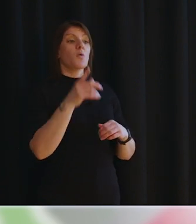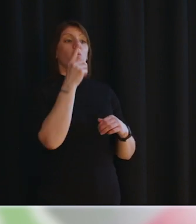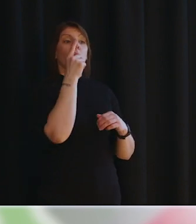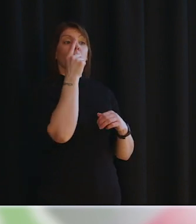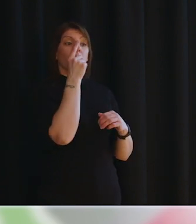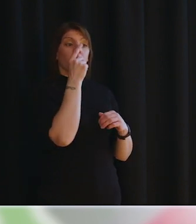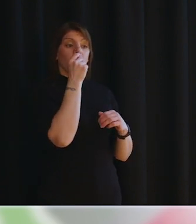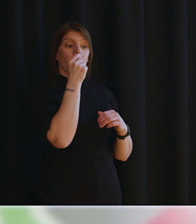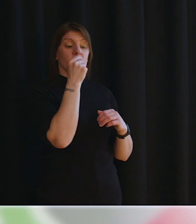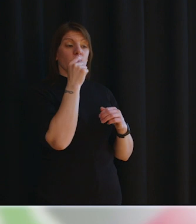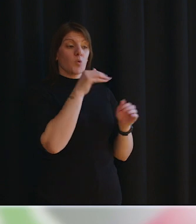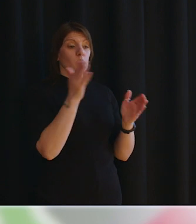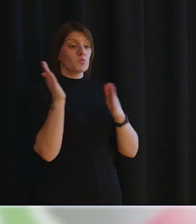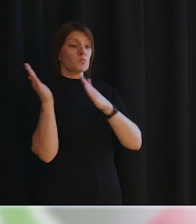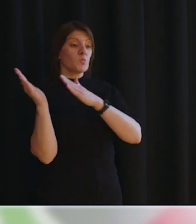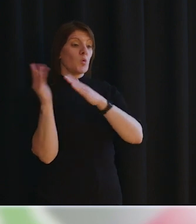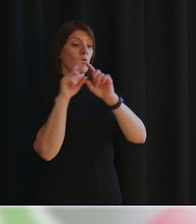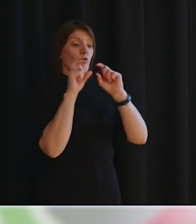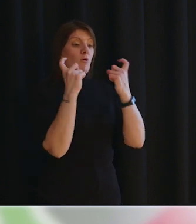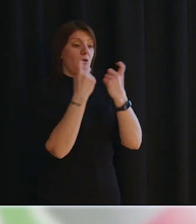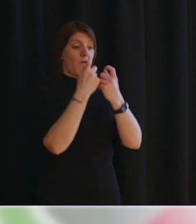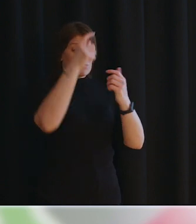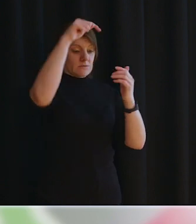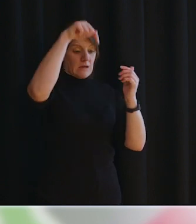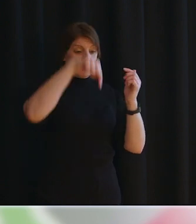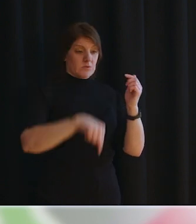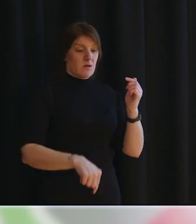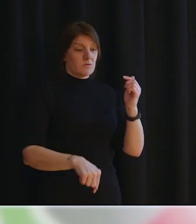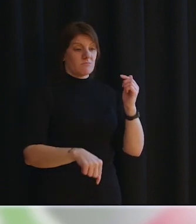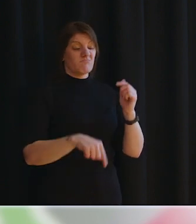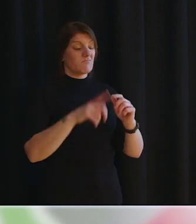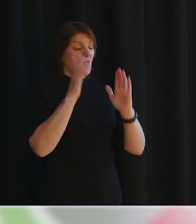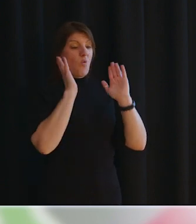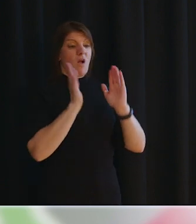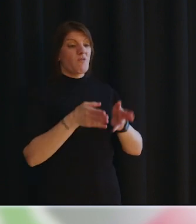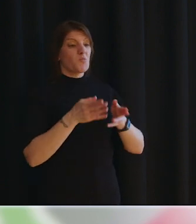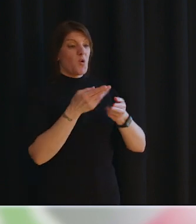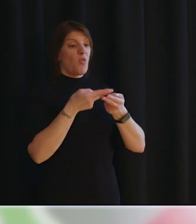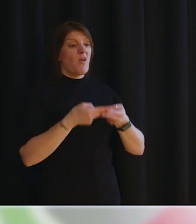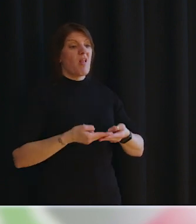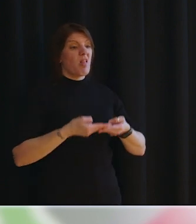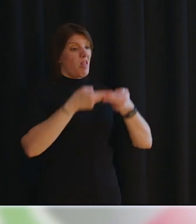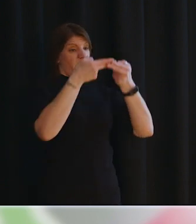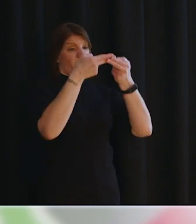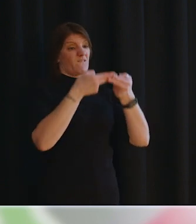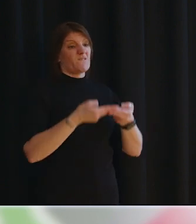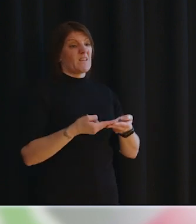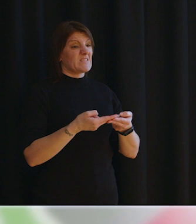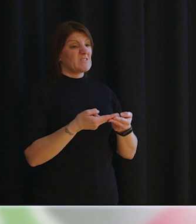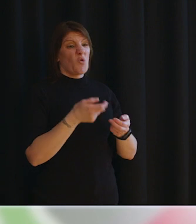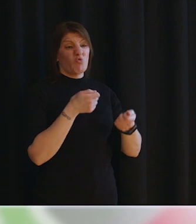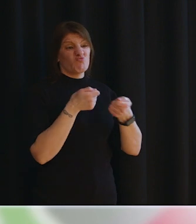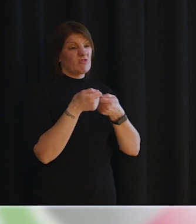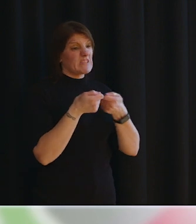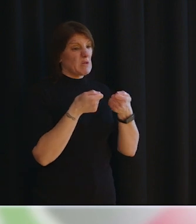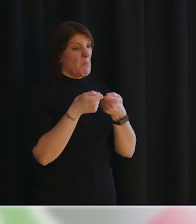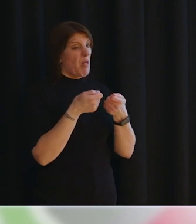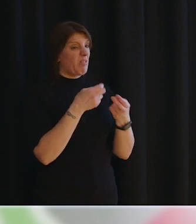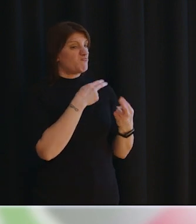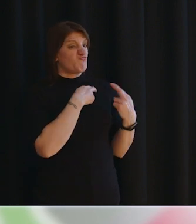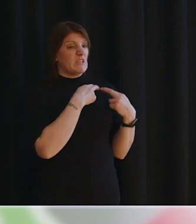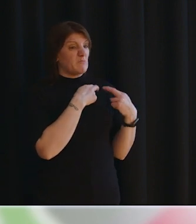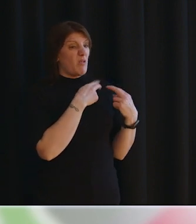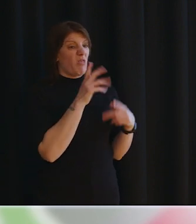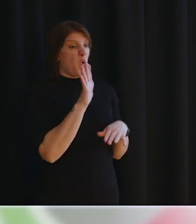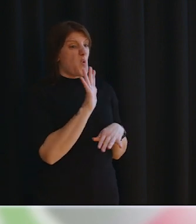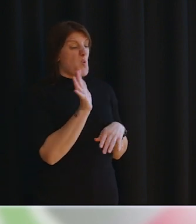would not be saying you have to put a lift in place for that one person, because that might not be reasonable, spending £50,000 on a new